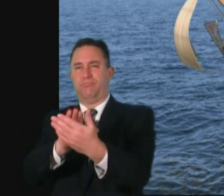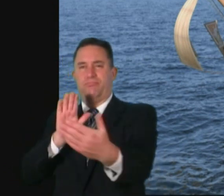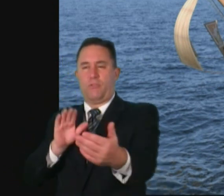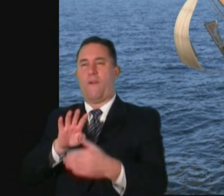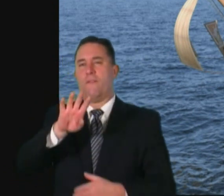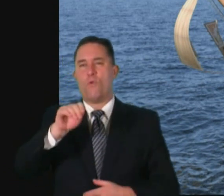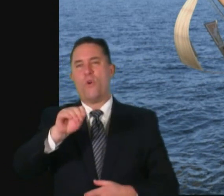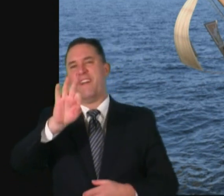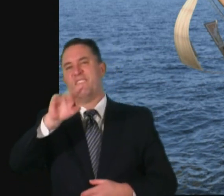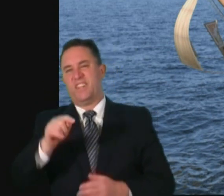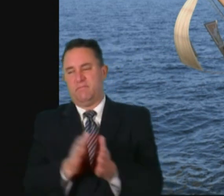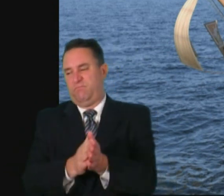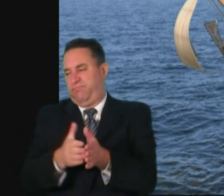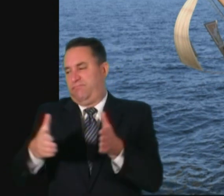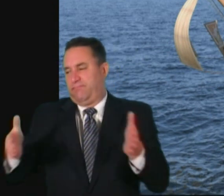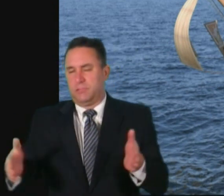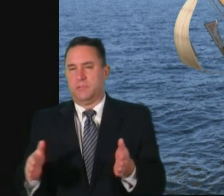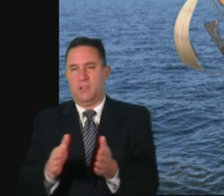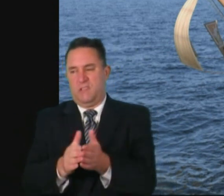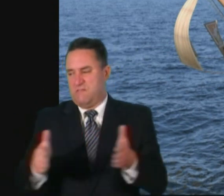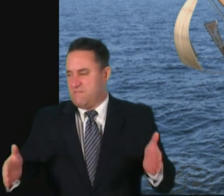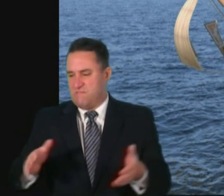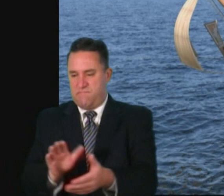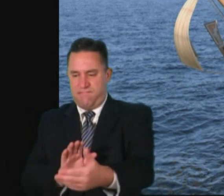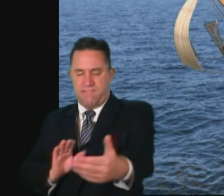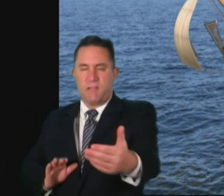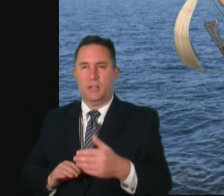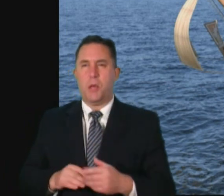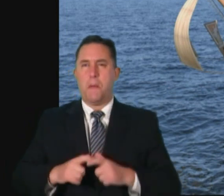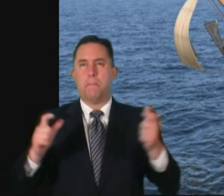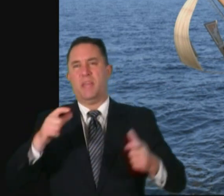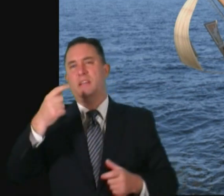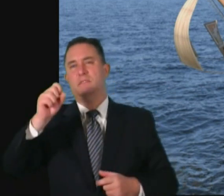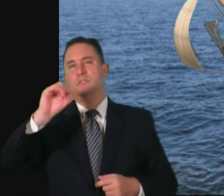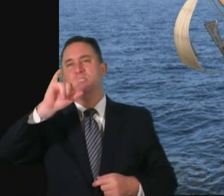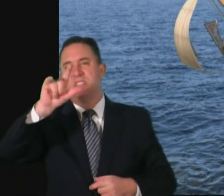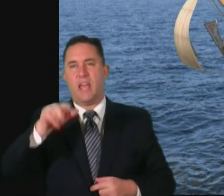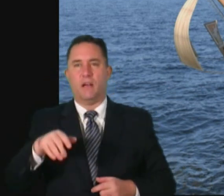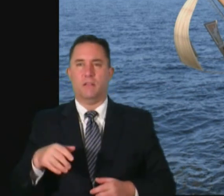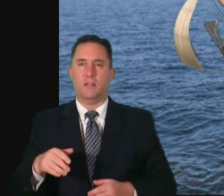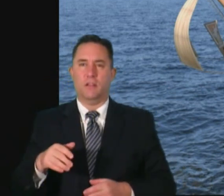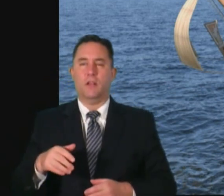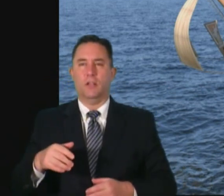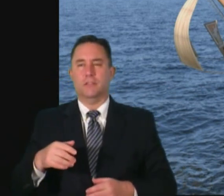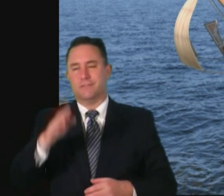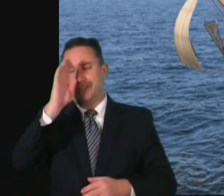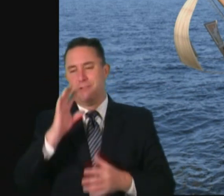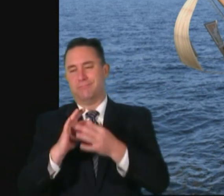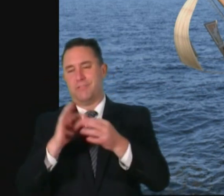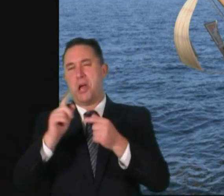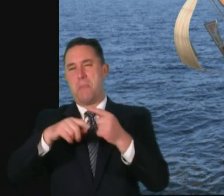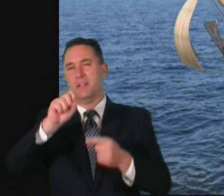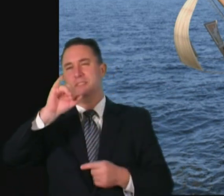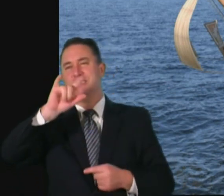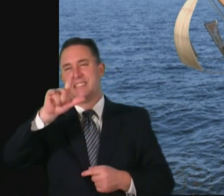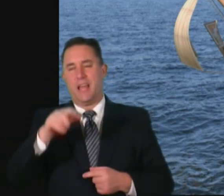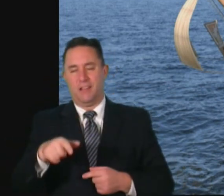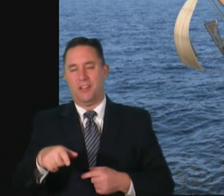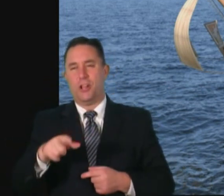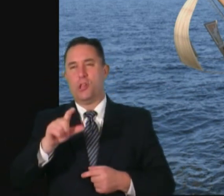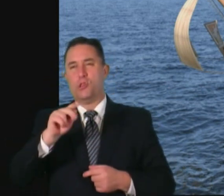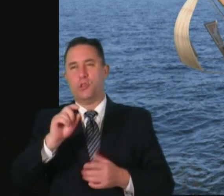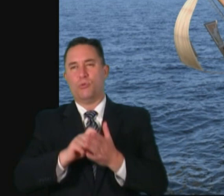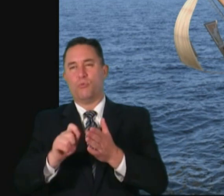feet widest at its widest point. Has that big sail there, and God will reference that in the passage of Scripture that Luke writes for